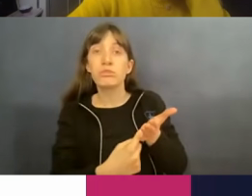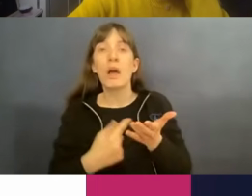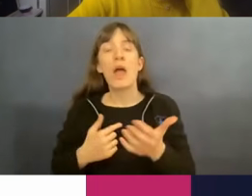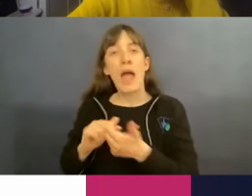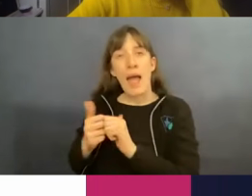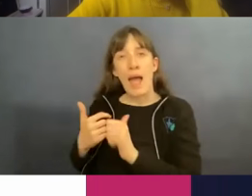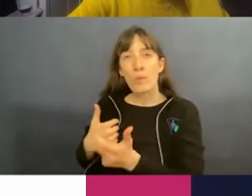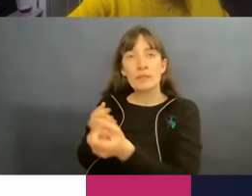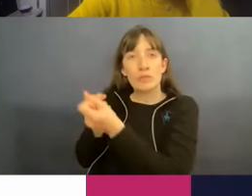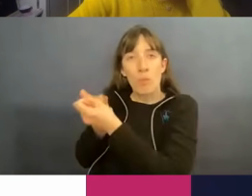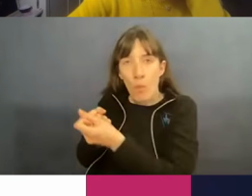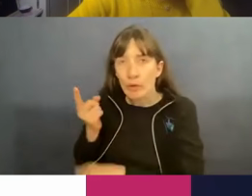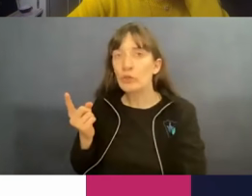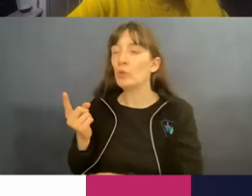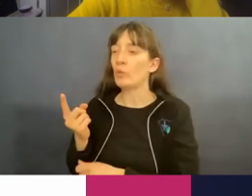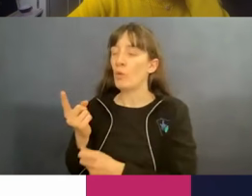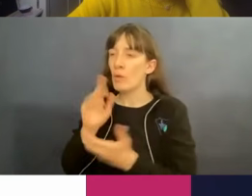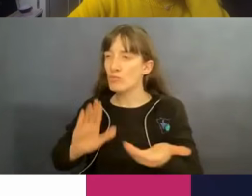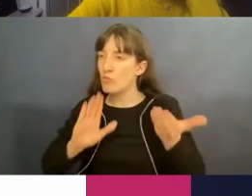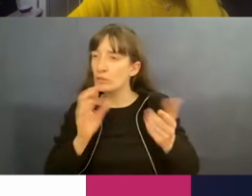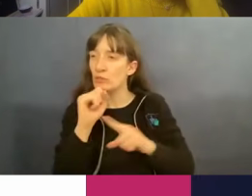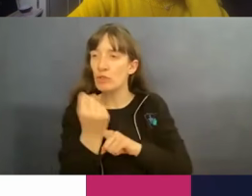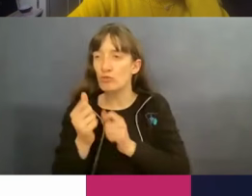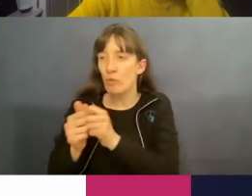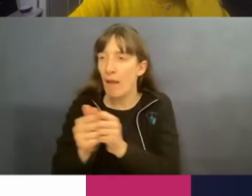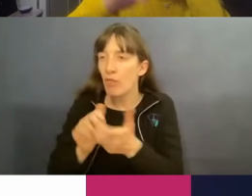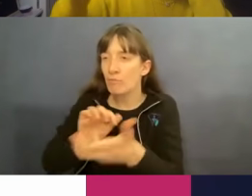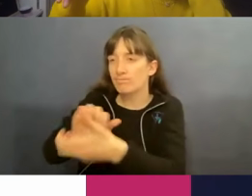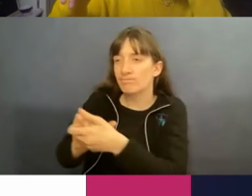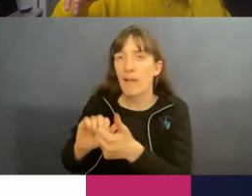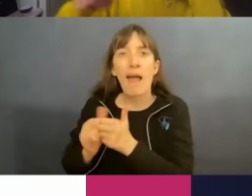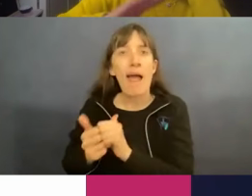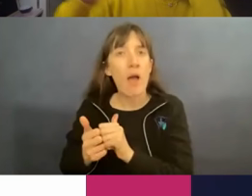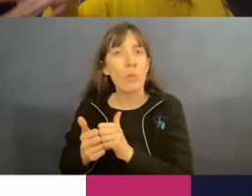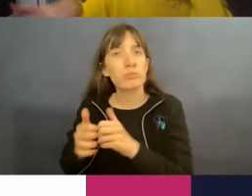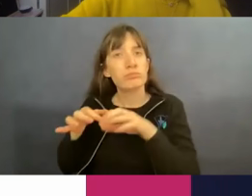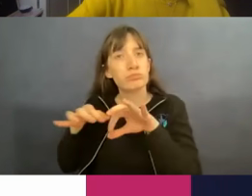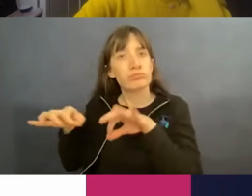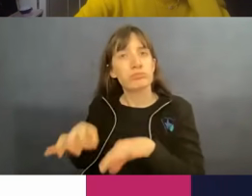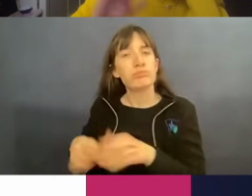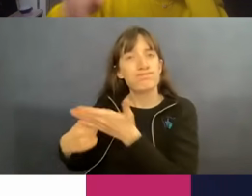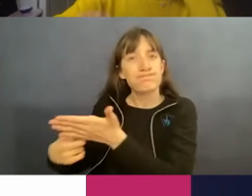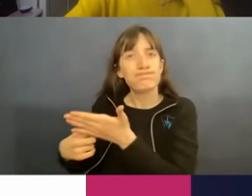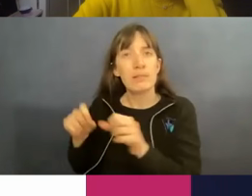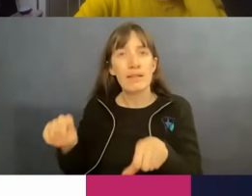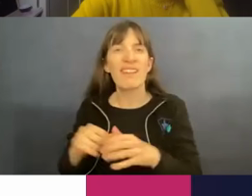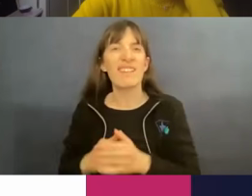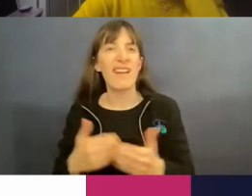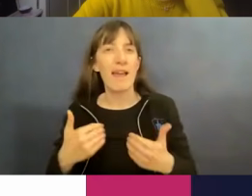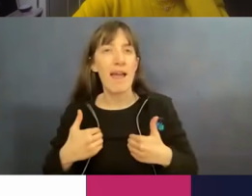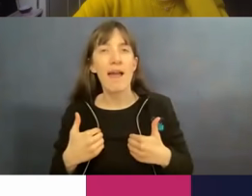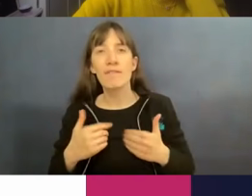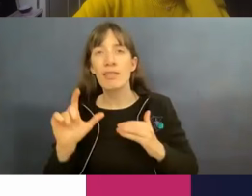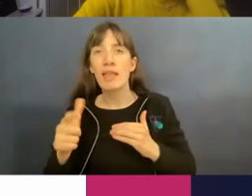this together? And thinking of those different, and there'll be a thing later in a few slides